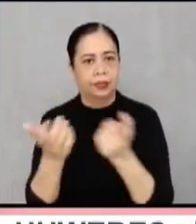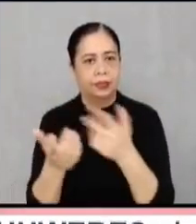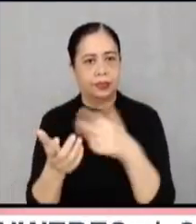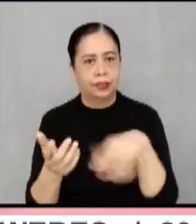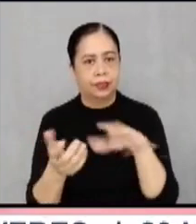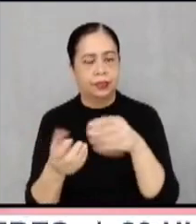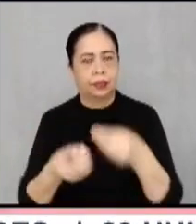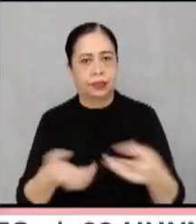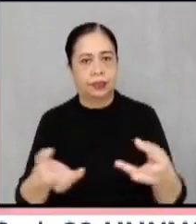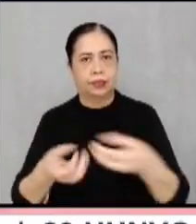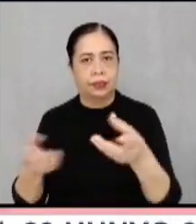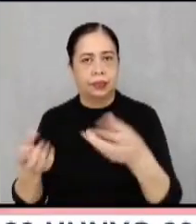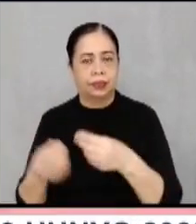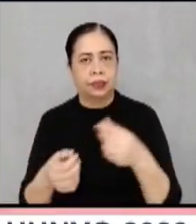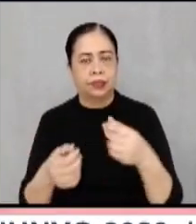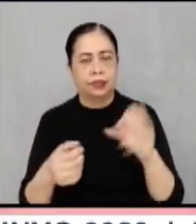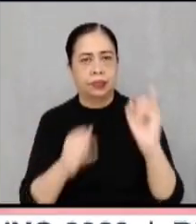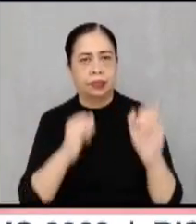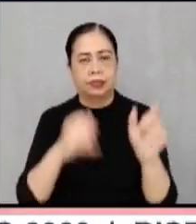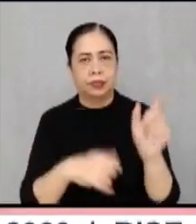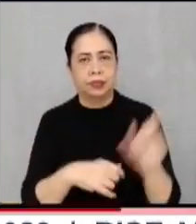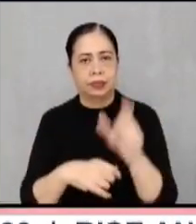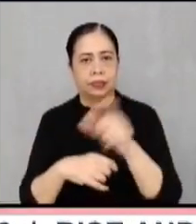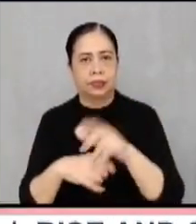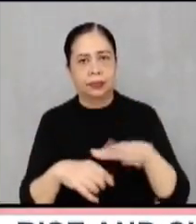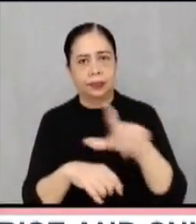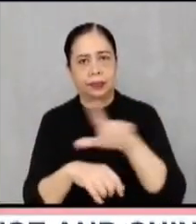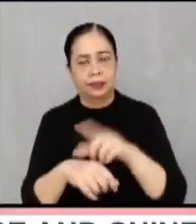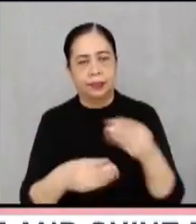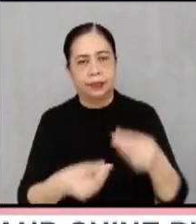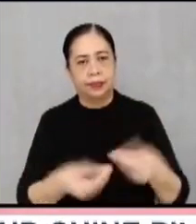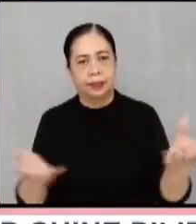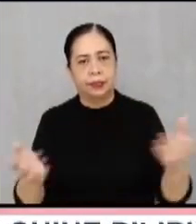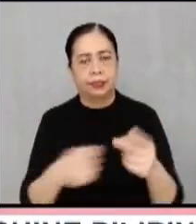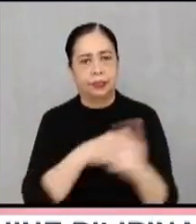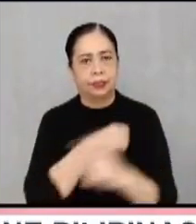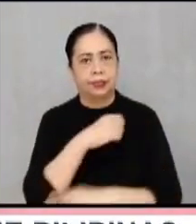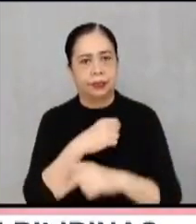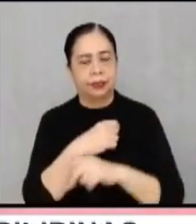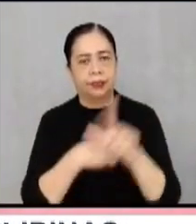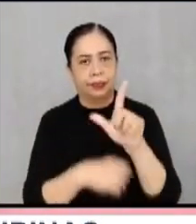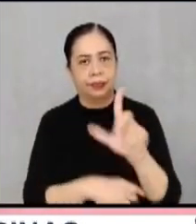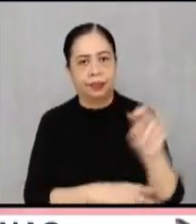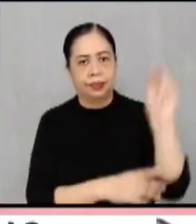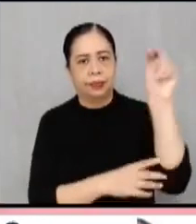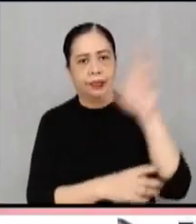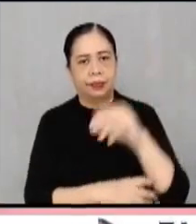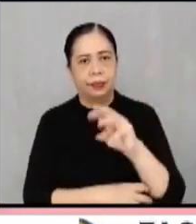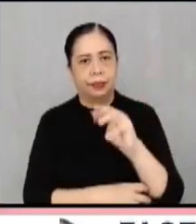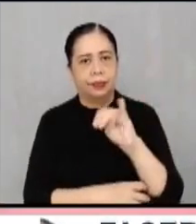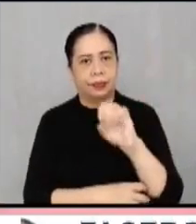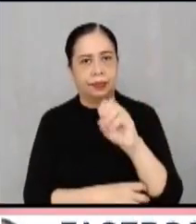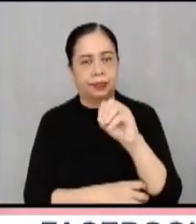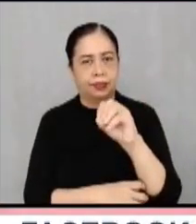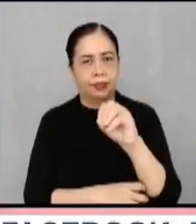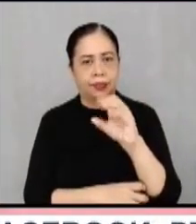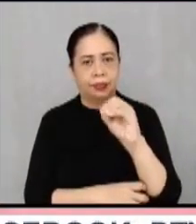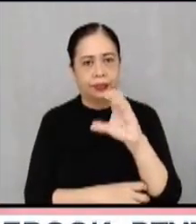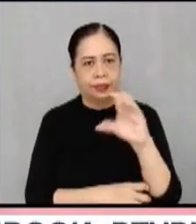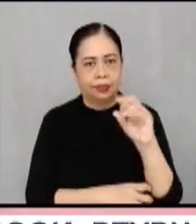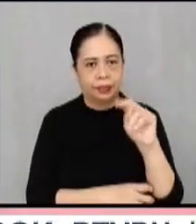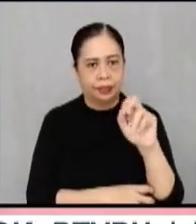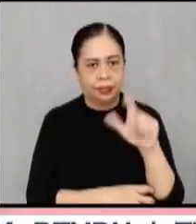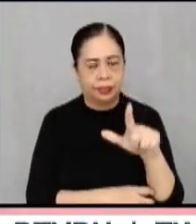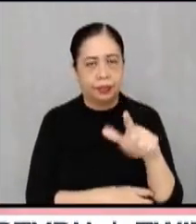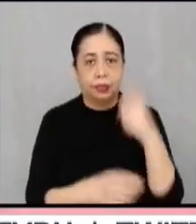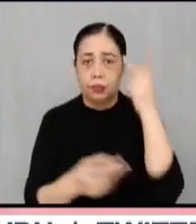individual titling or split project na isinasagawa sa mga probinsya ng Lanao del Norte at Misamis Occidental. Layo nito na madistribute